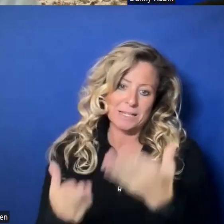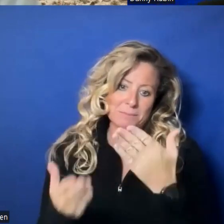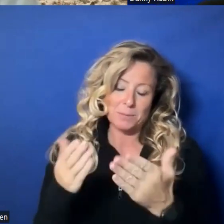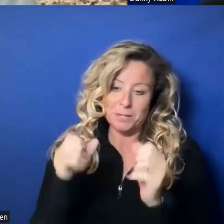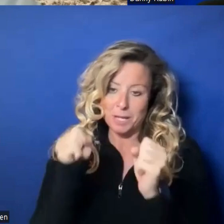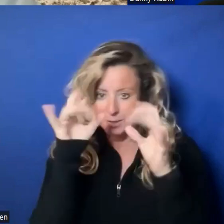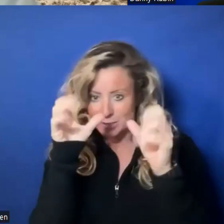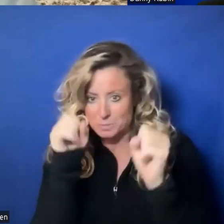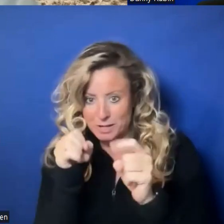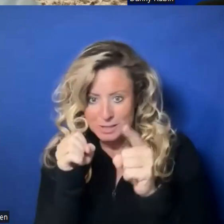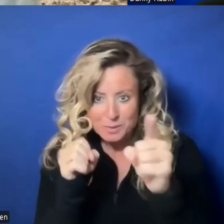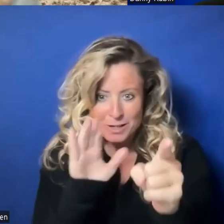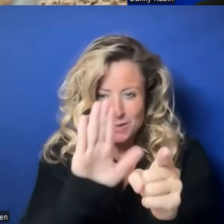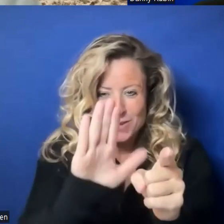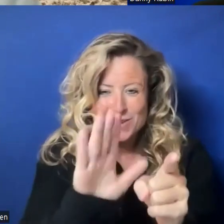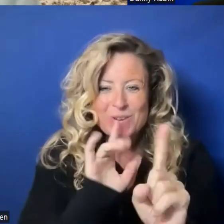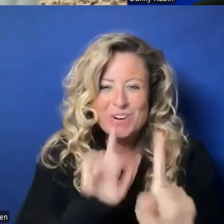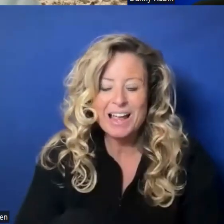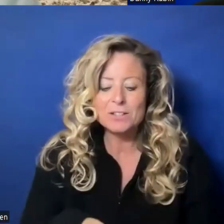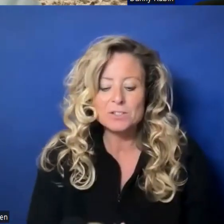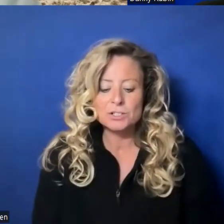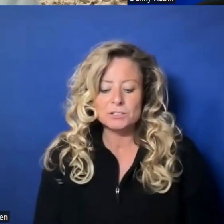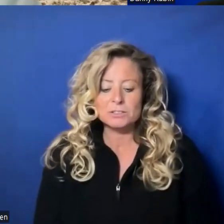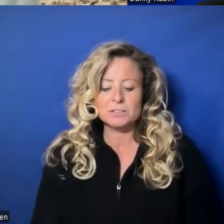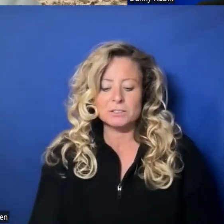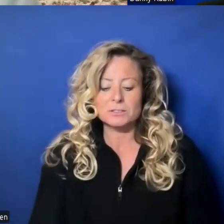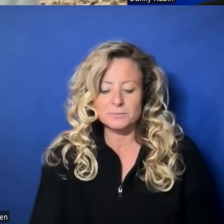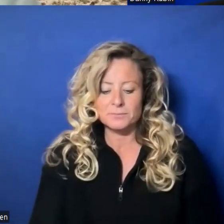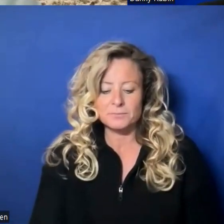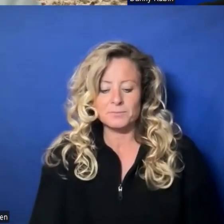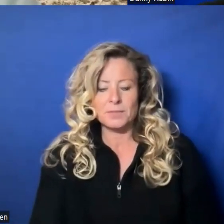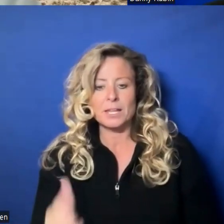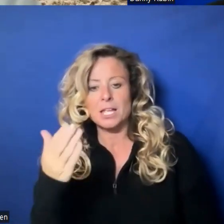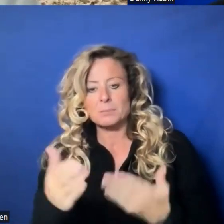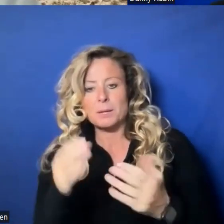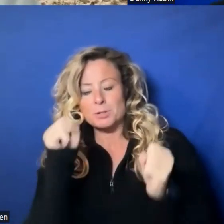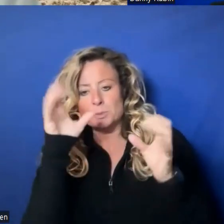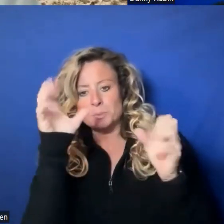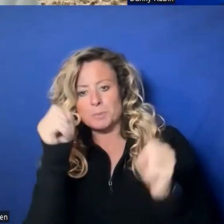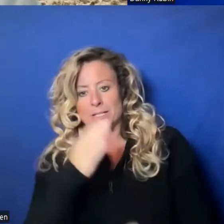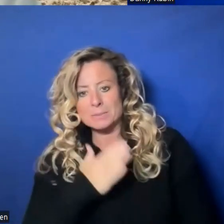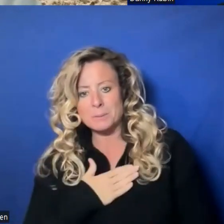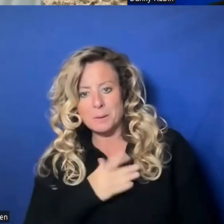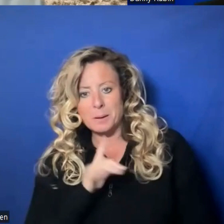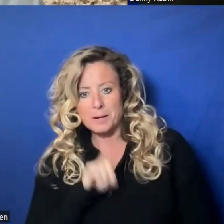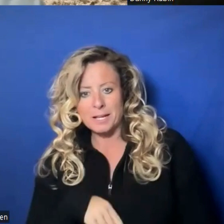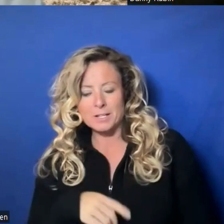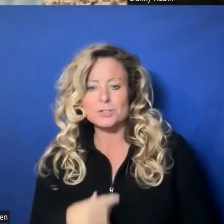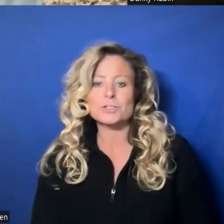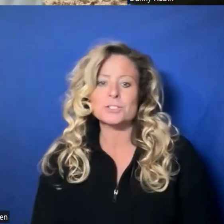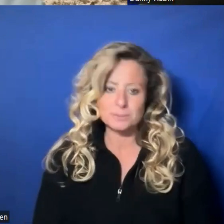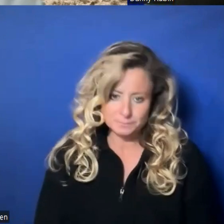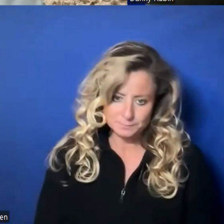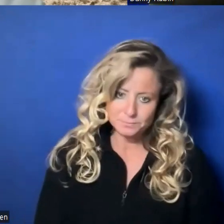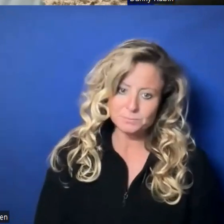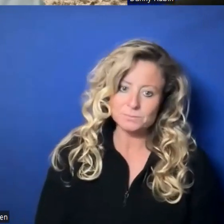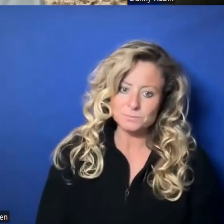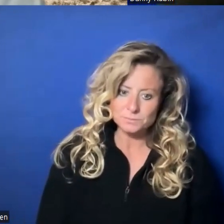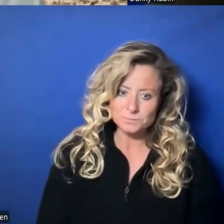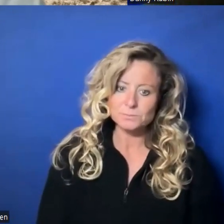by your answers, and maybe later on you will be surprised by my answers. So the question